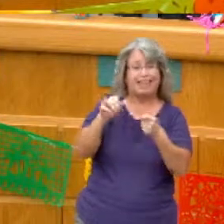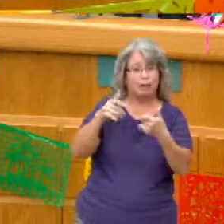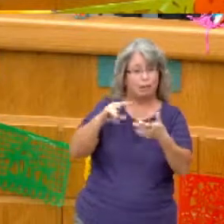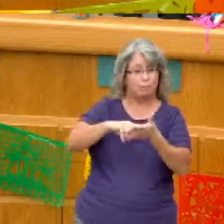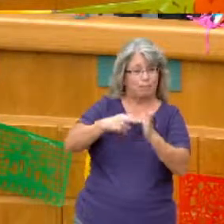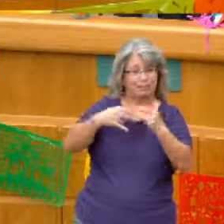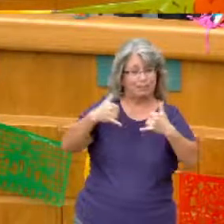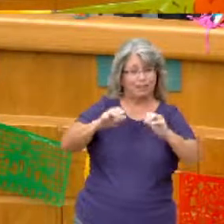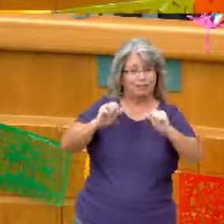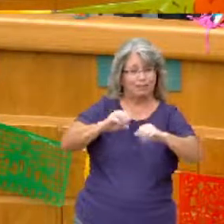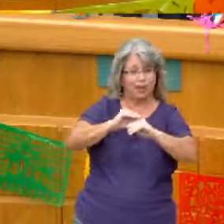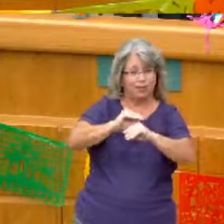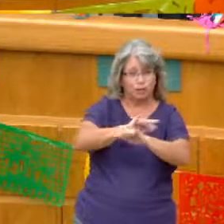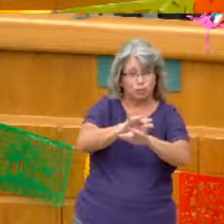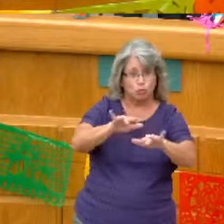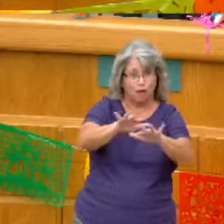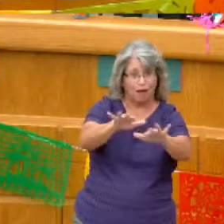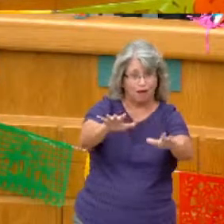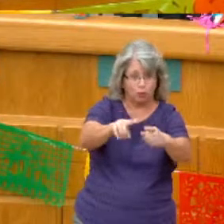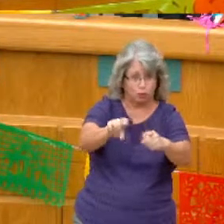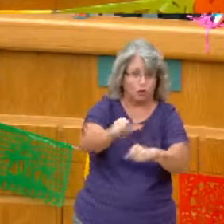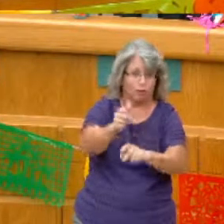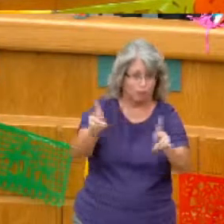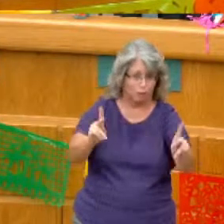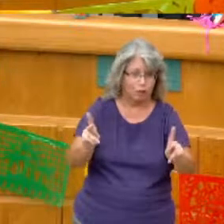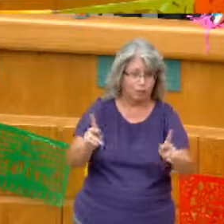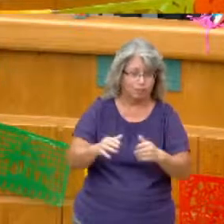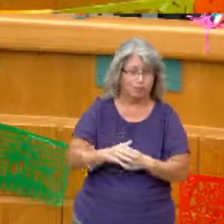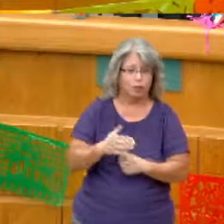that virus to other people. And we've had over